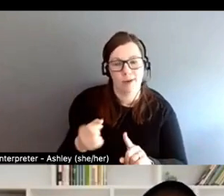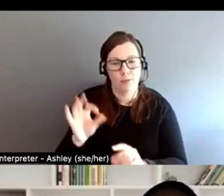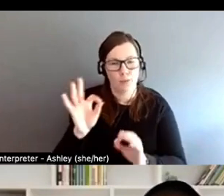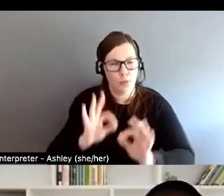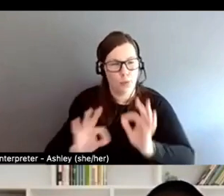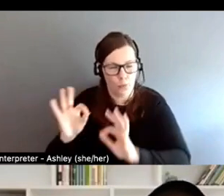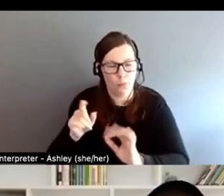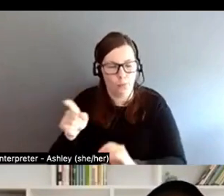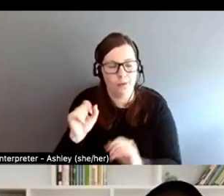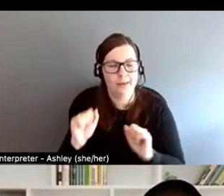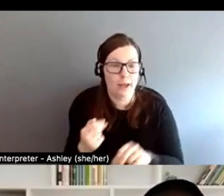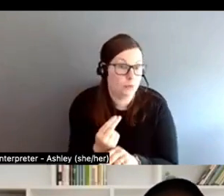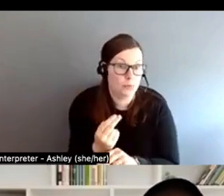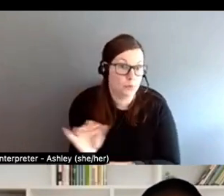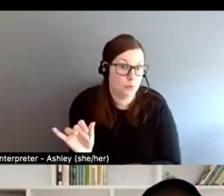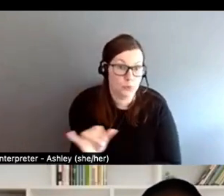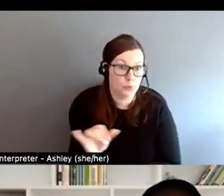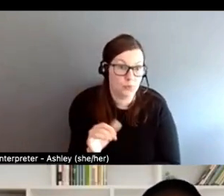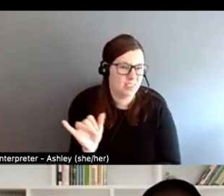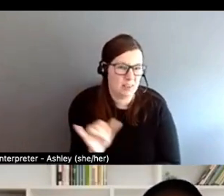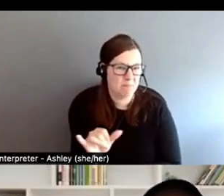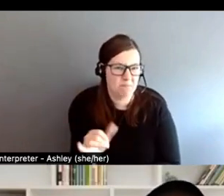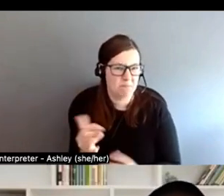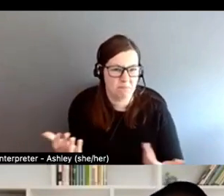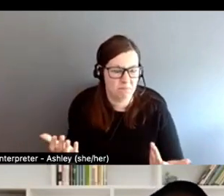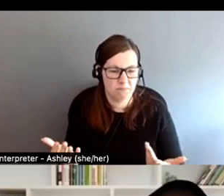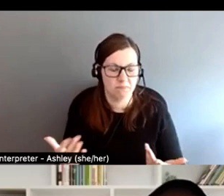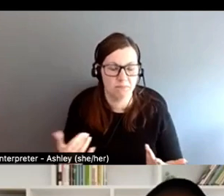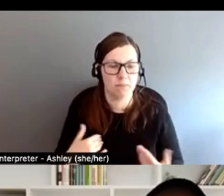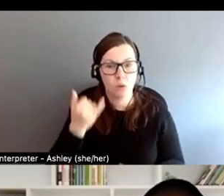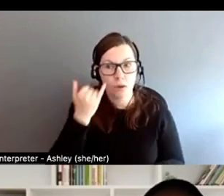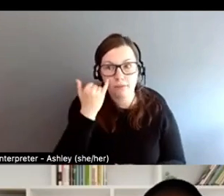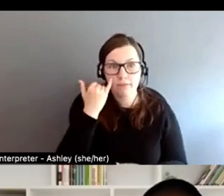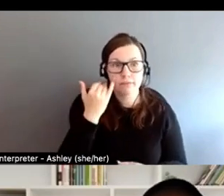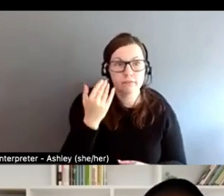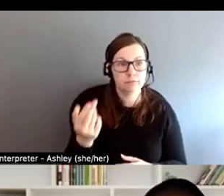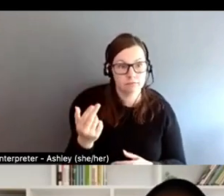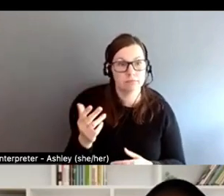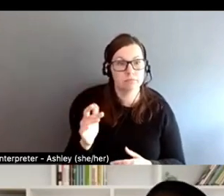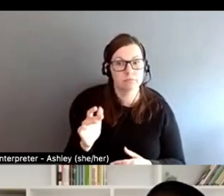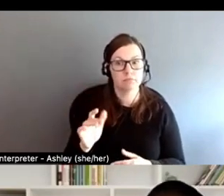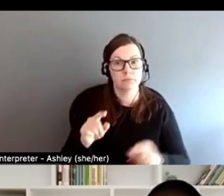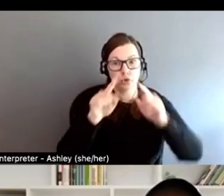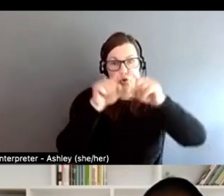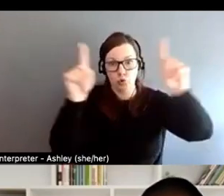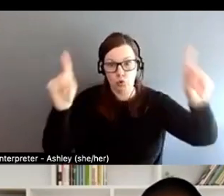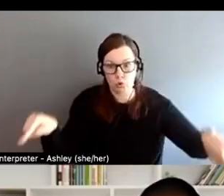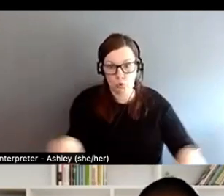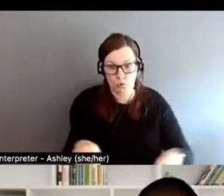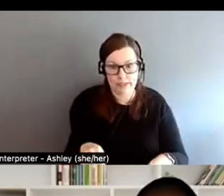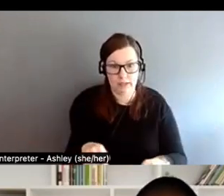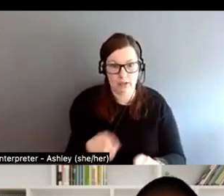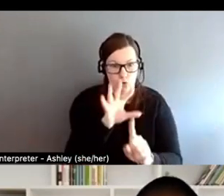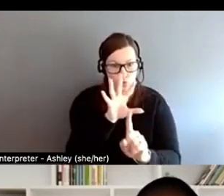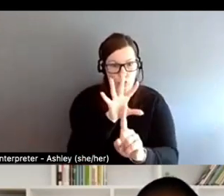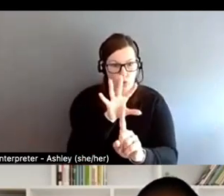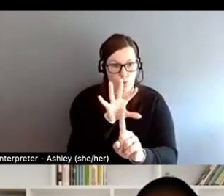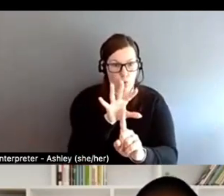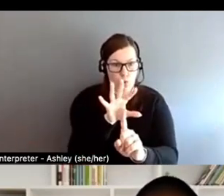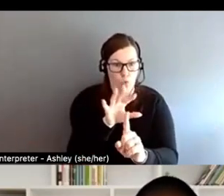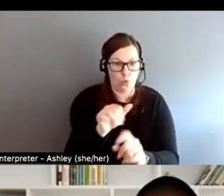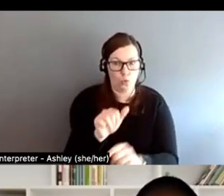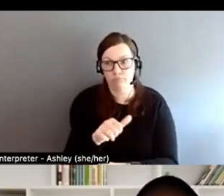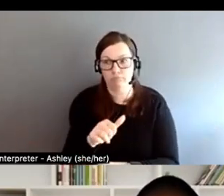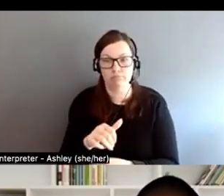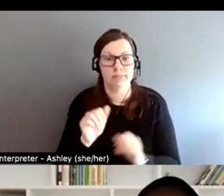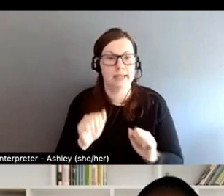Suite. So if you use that, and while you're recording the screen using any other tools like FreeCams, for